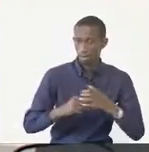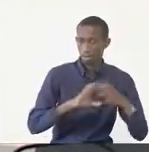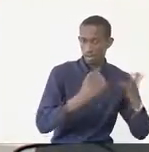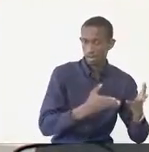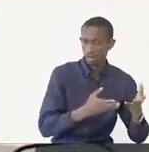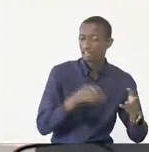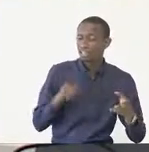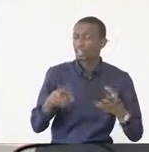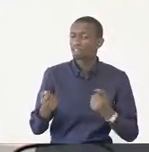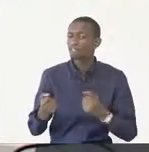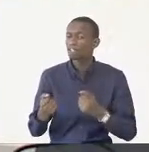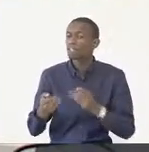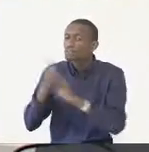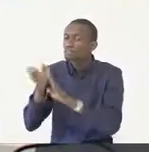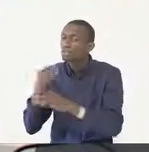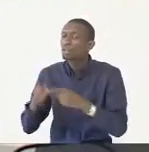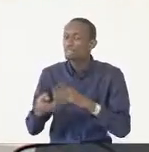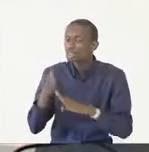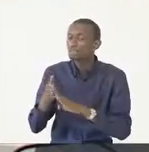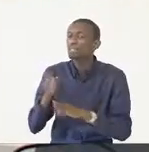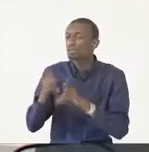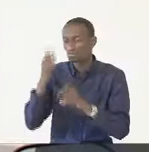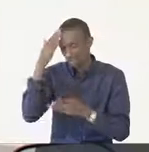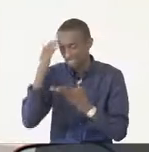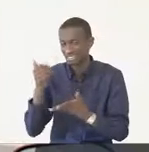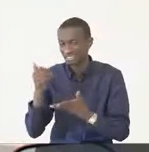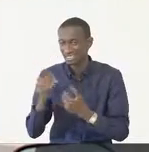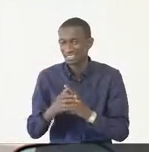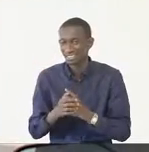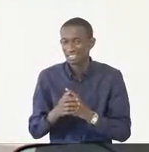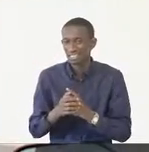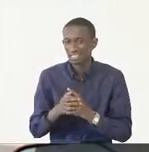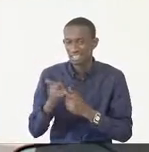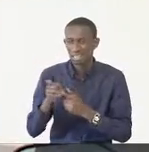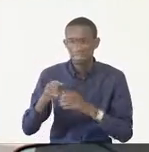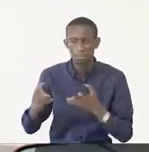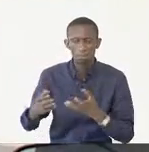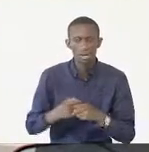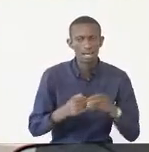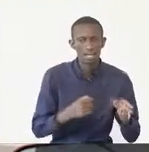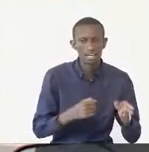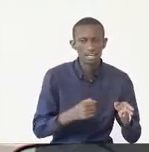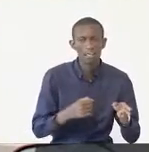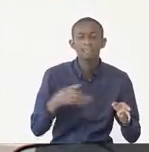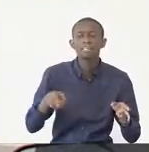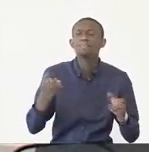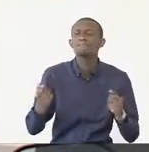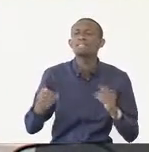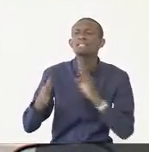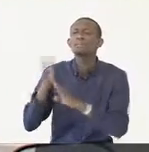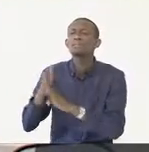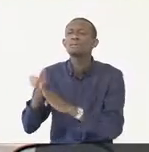having a speed that is being known. And then we are assuming this particle being hit has a speed zero or it